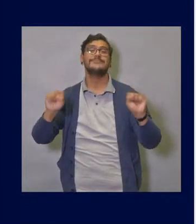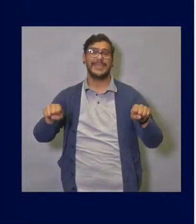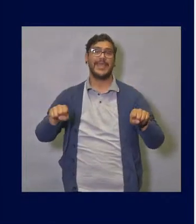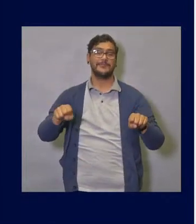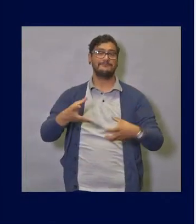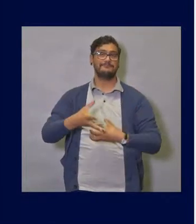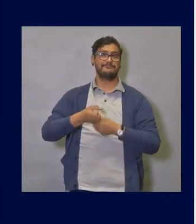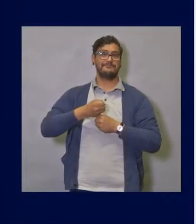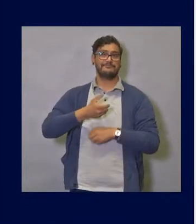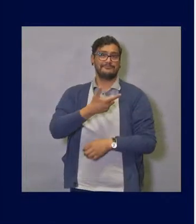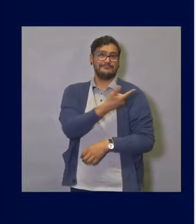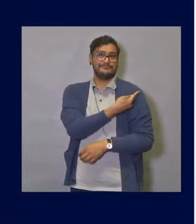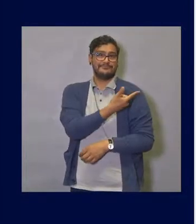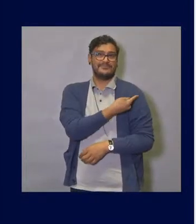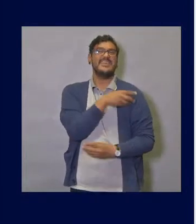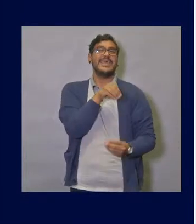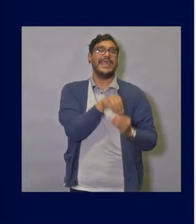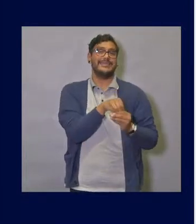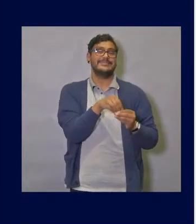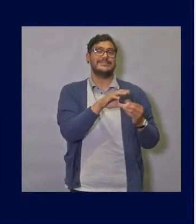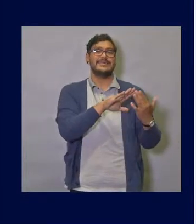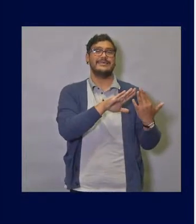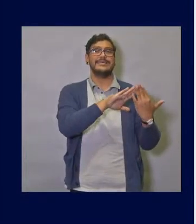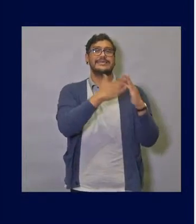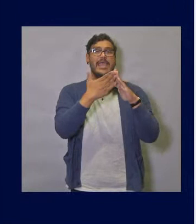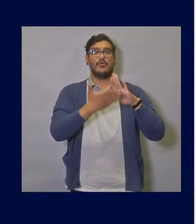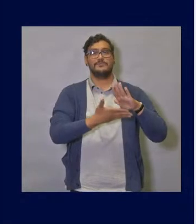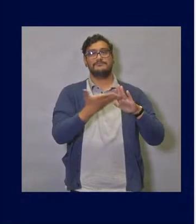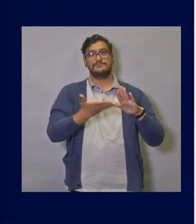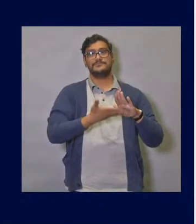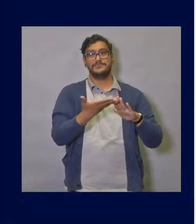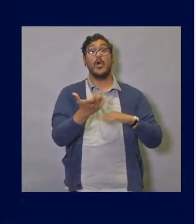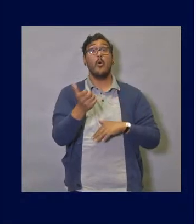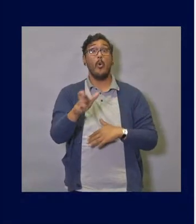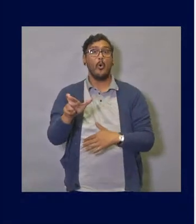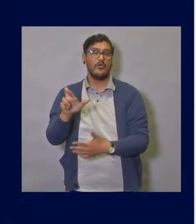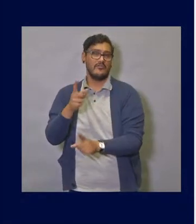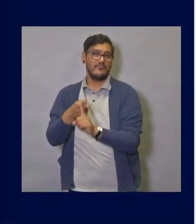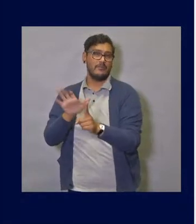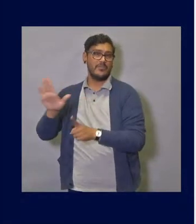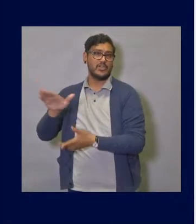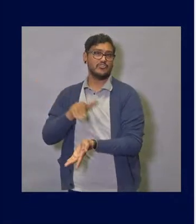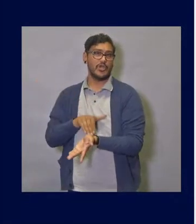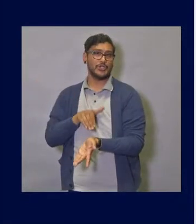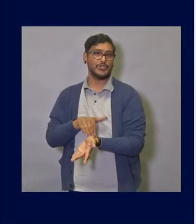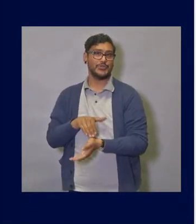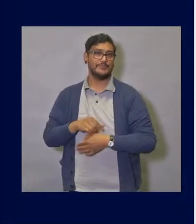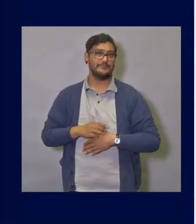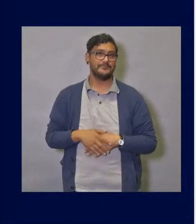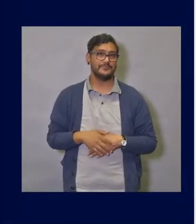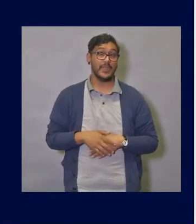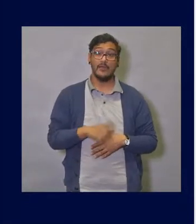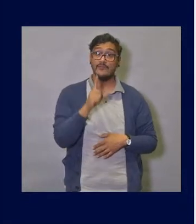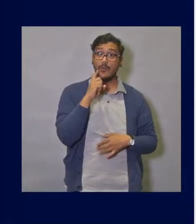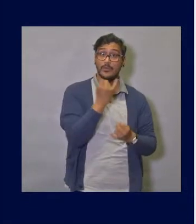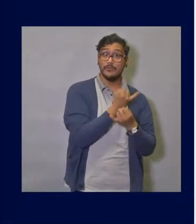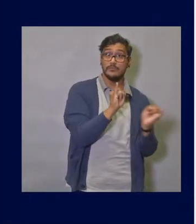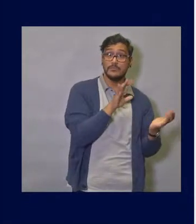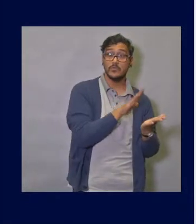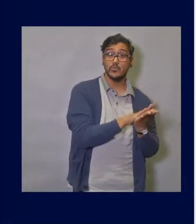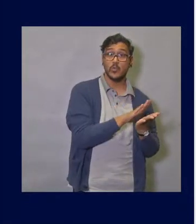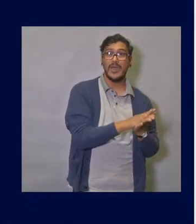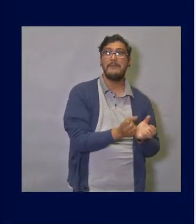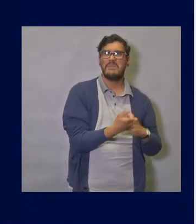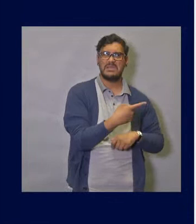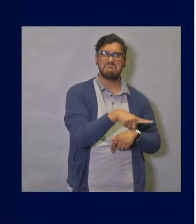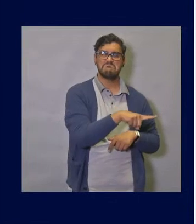our county-run large capacity sites or their healthcare providers. For independent schools, many are partnering with